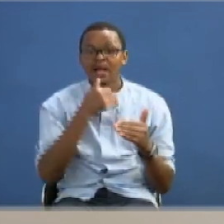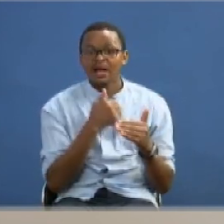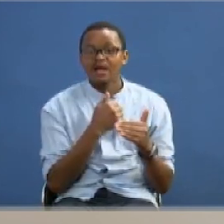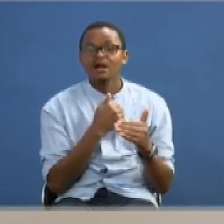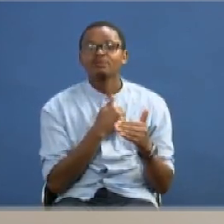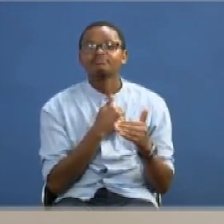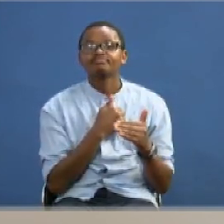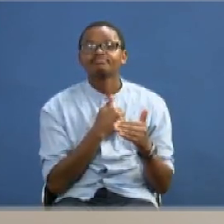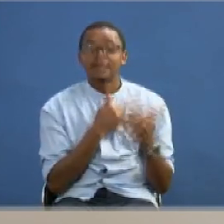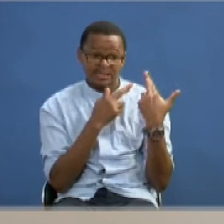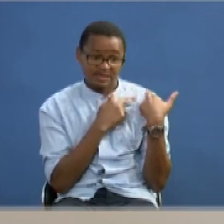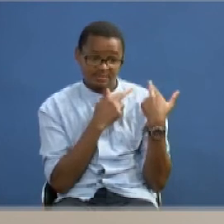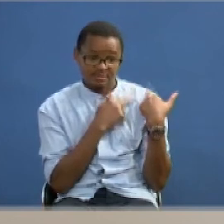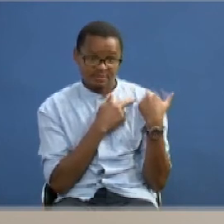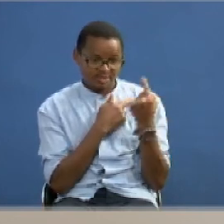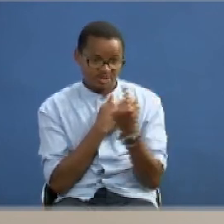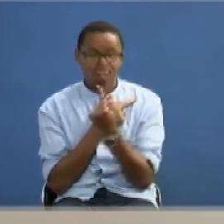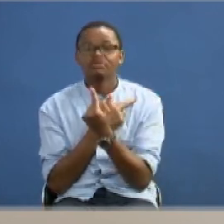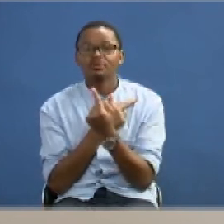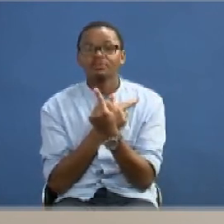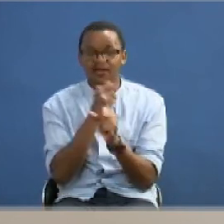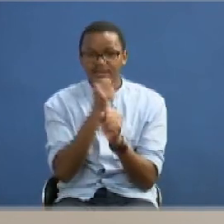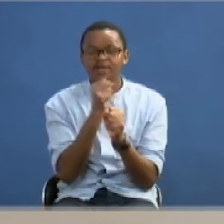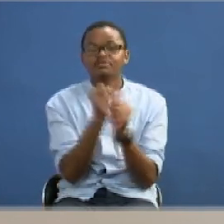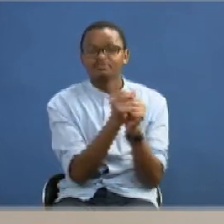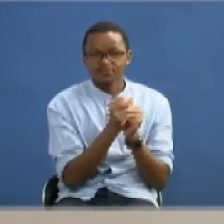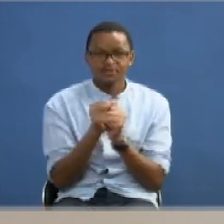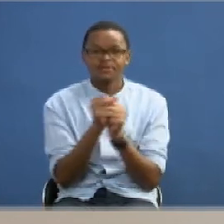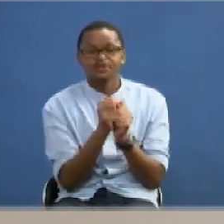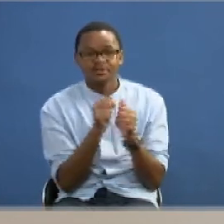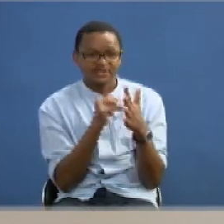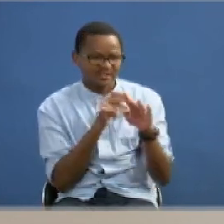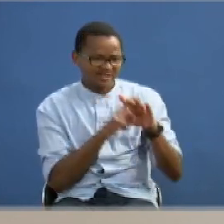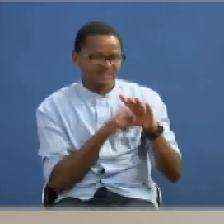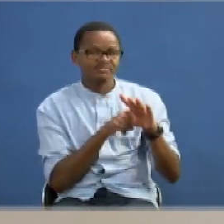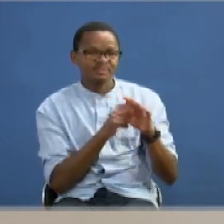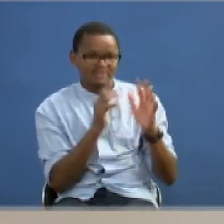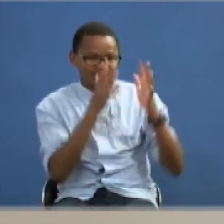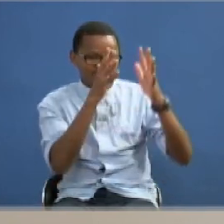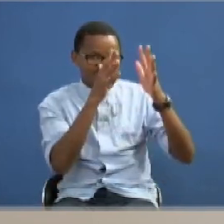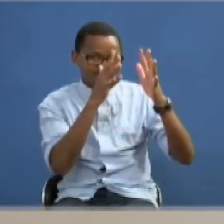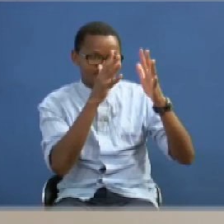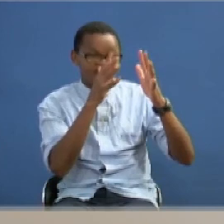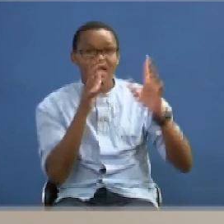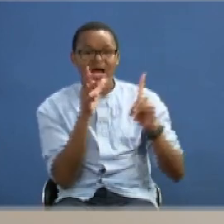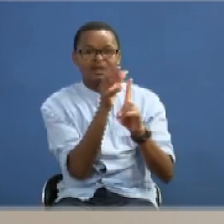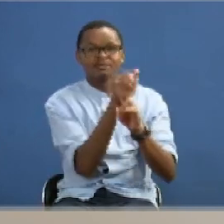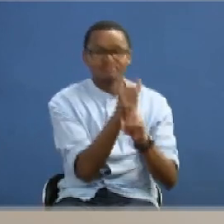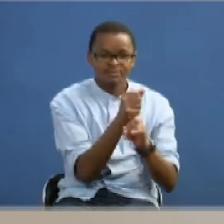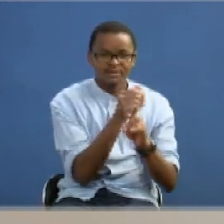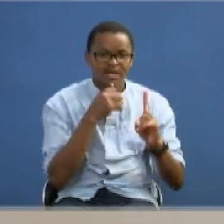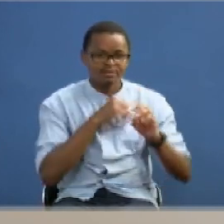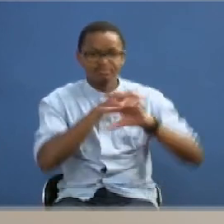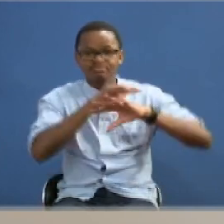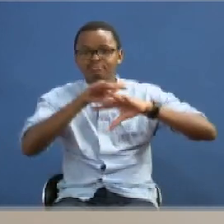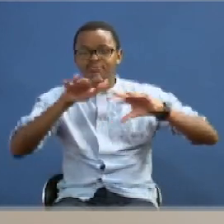back. We have done well together. It's time to celebrate the milestone that the spread has not